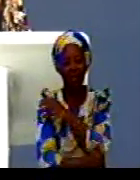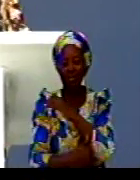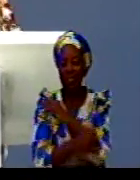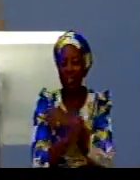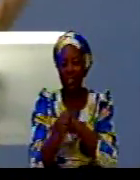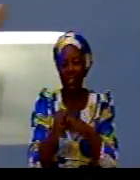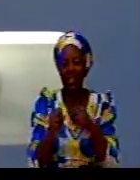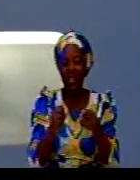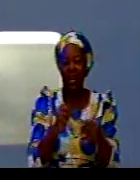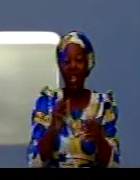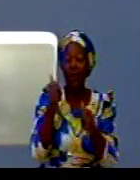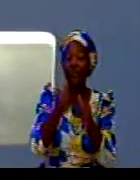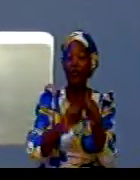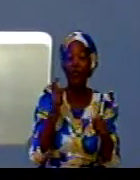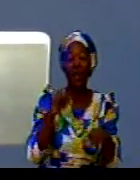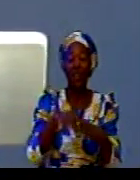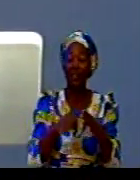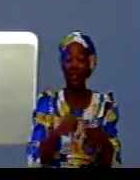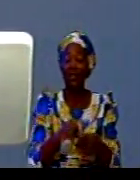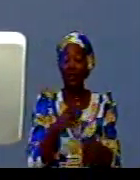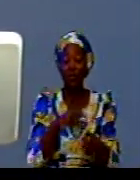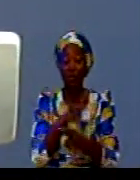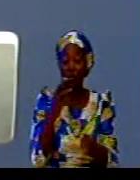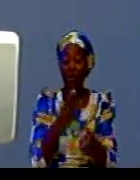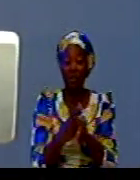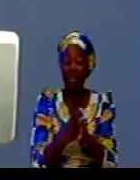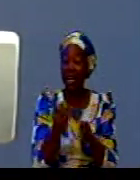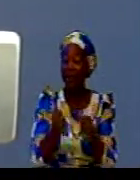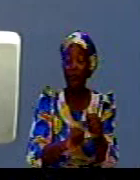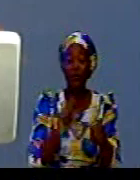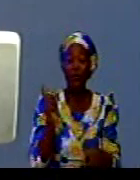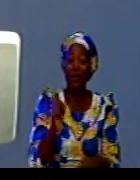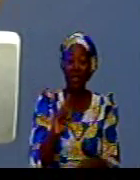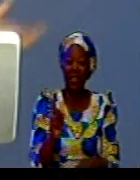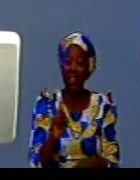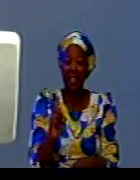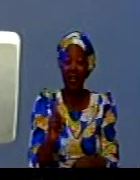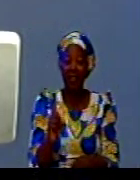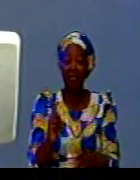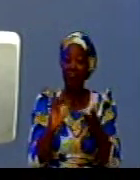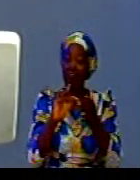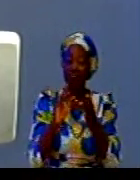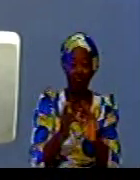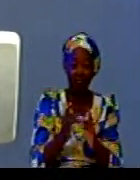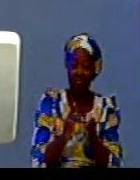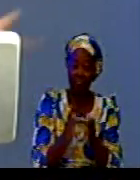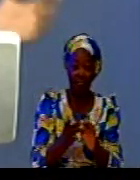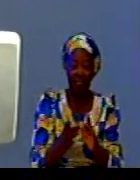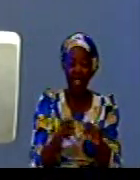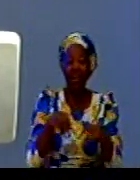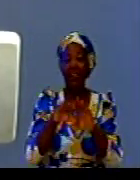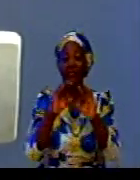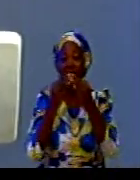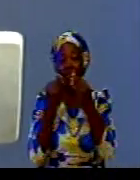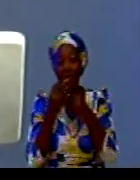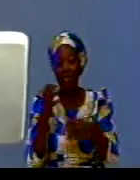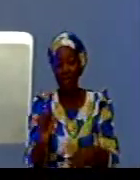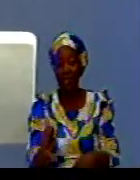To all our congregations in all the countries, all over the continents,